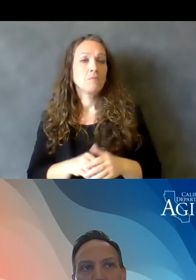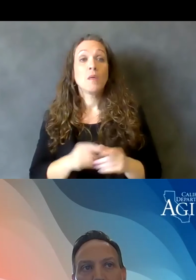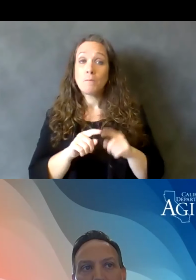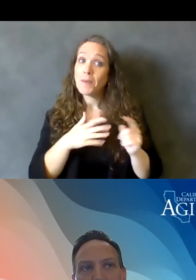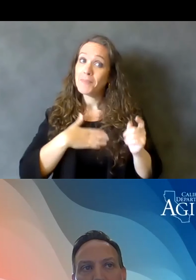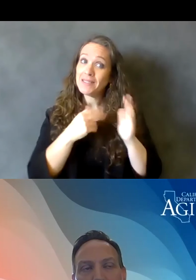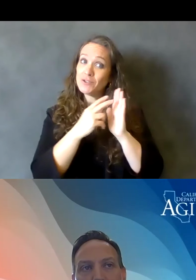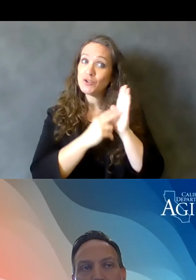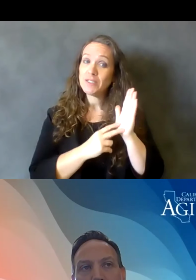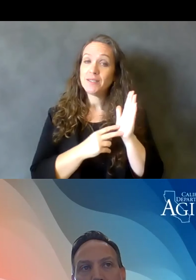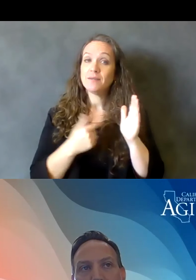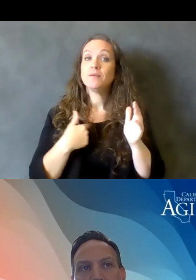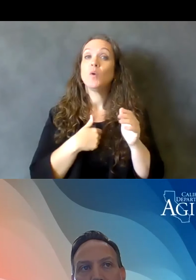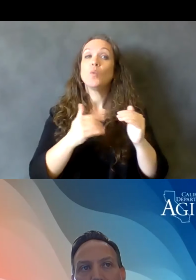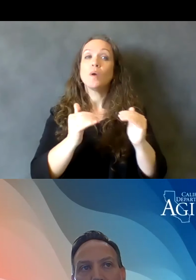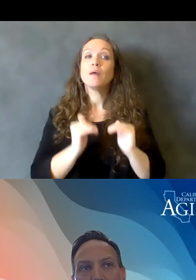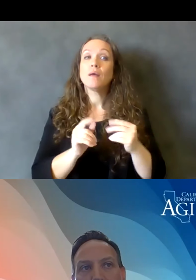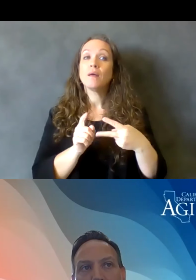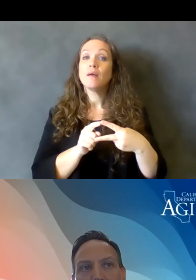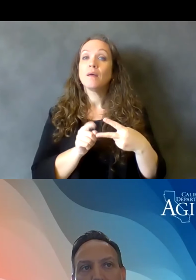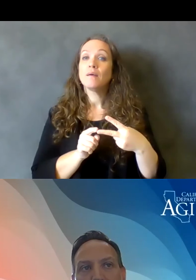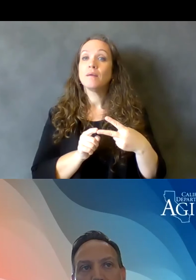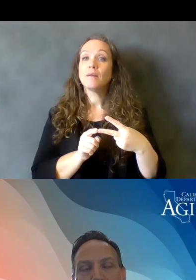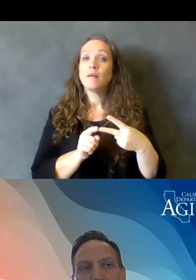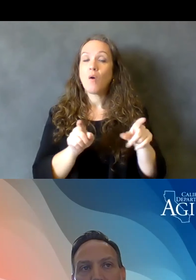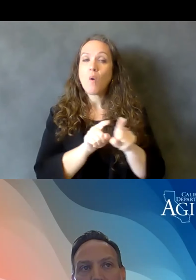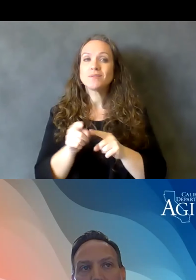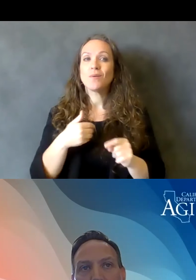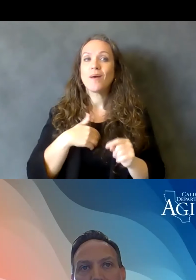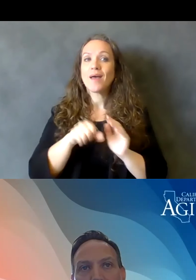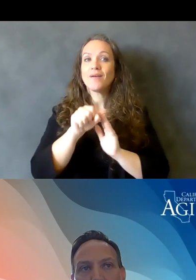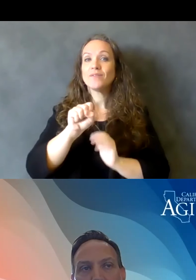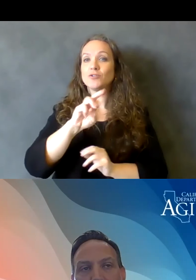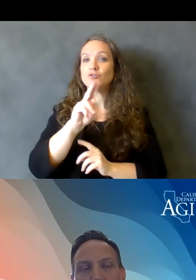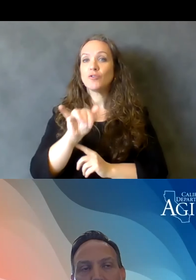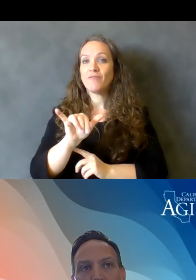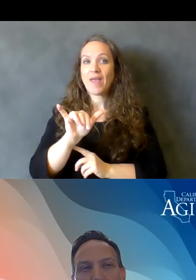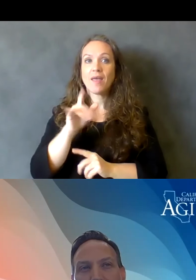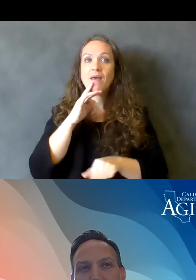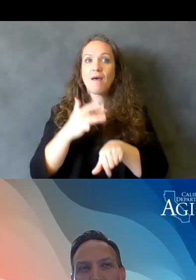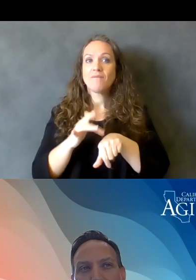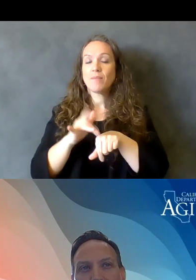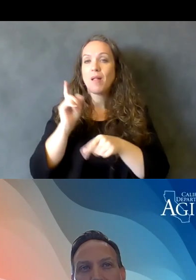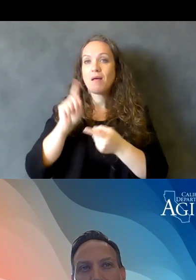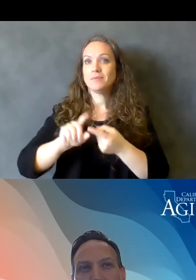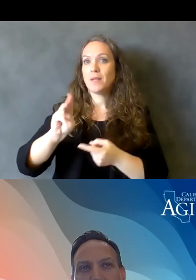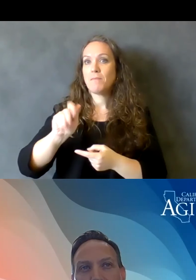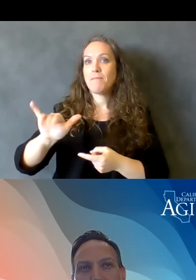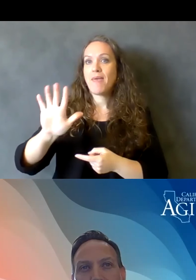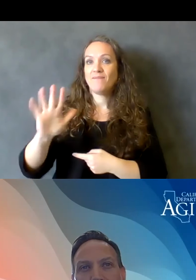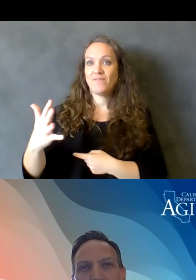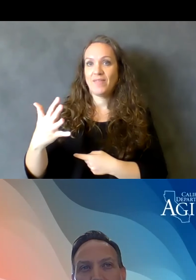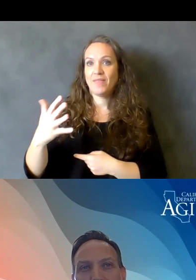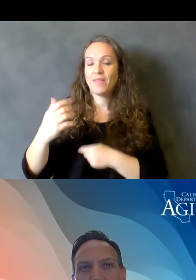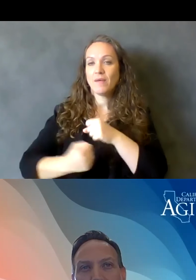a state plan survey. That survey will be available until May 5th, 2021. So please take time to read the